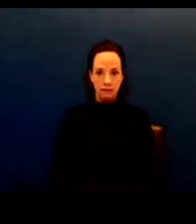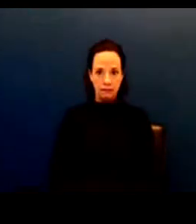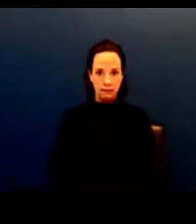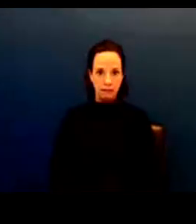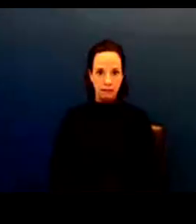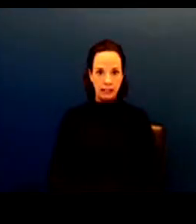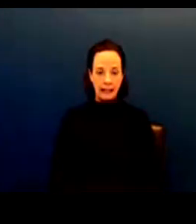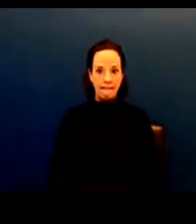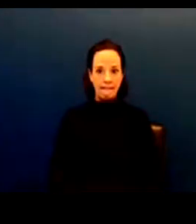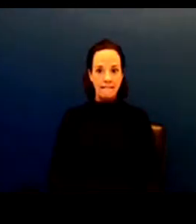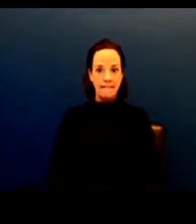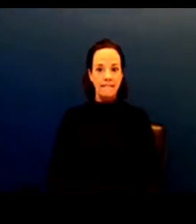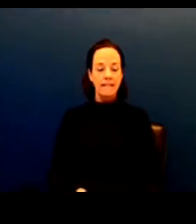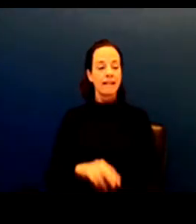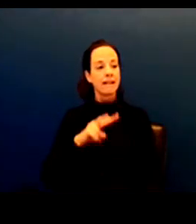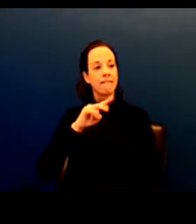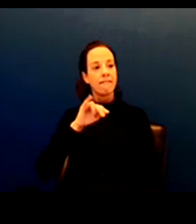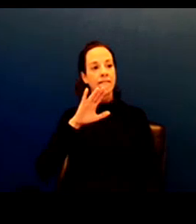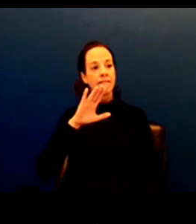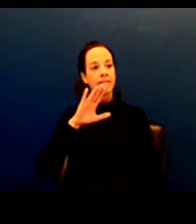Thank you, Mr. Chair.